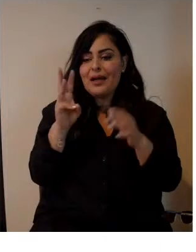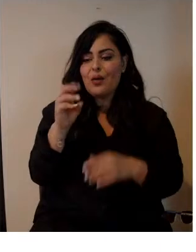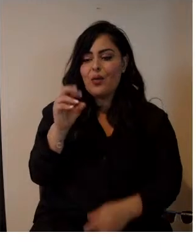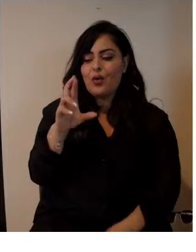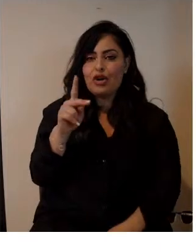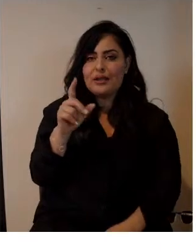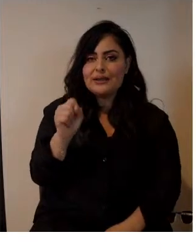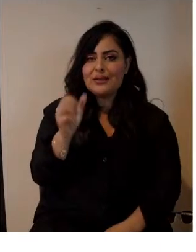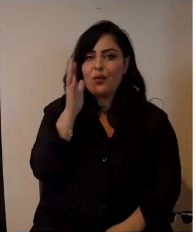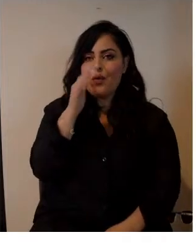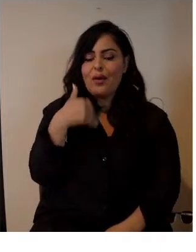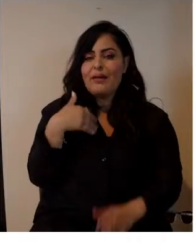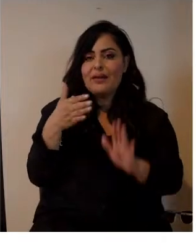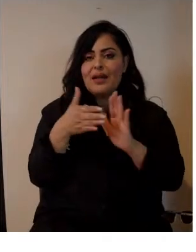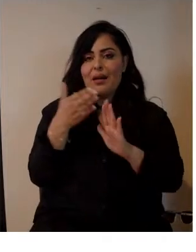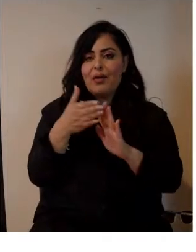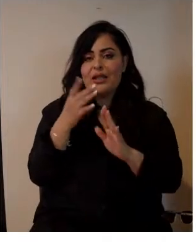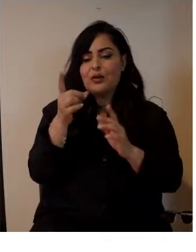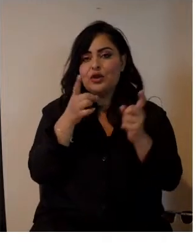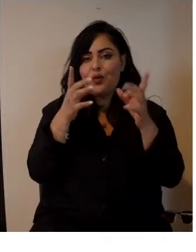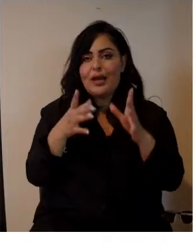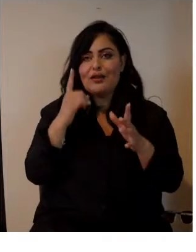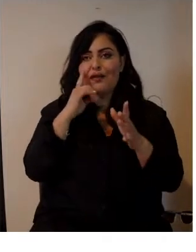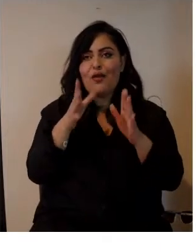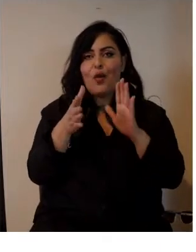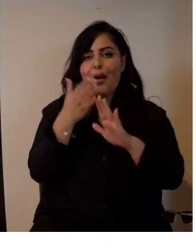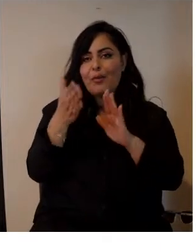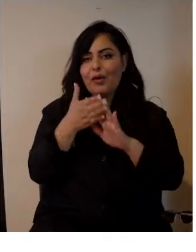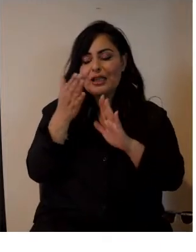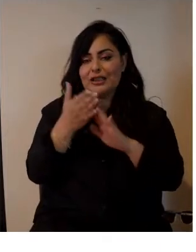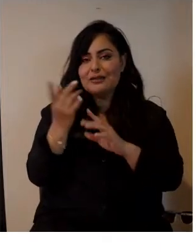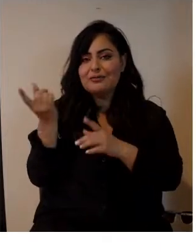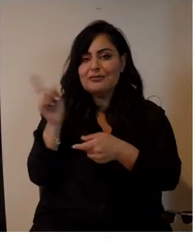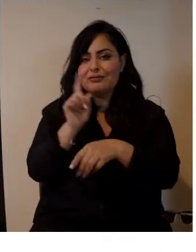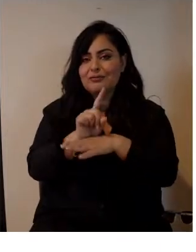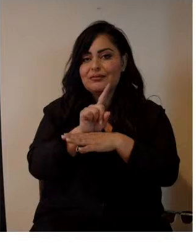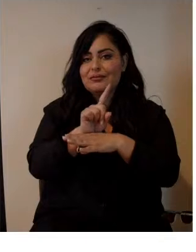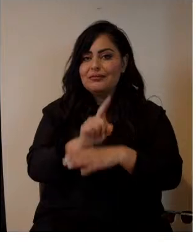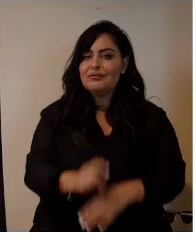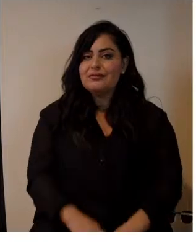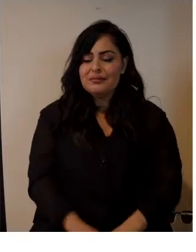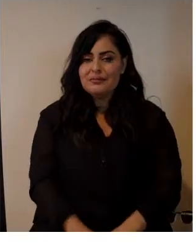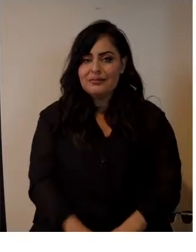going to have our Director of Operations for Public Works come up and talk with Mark.